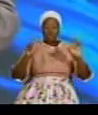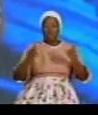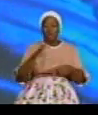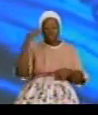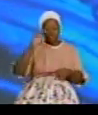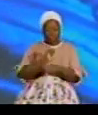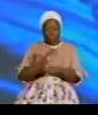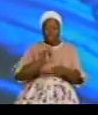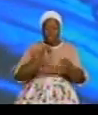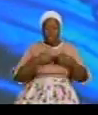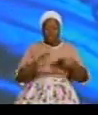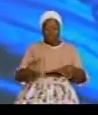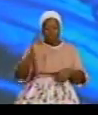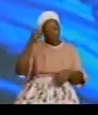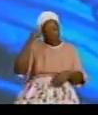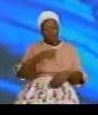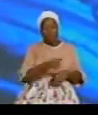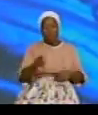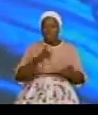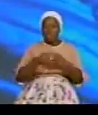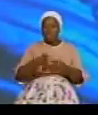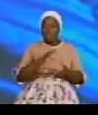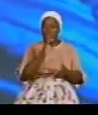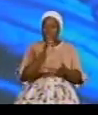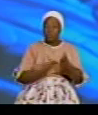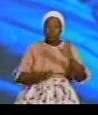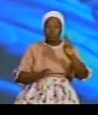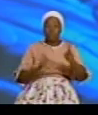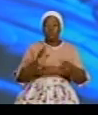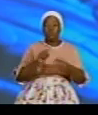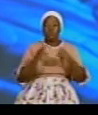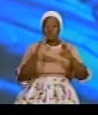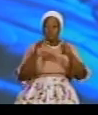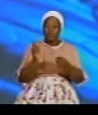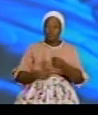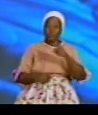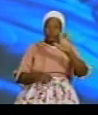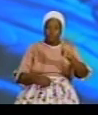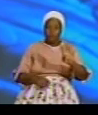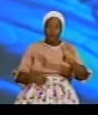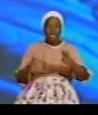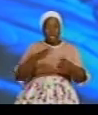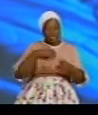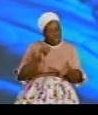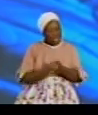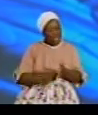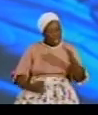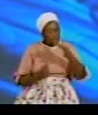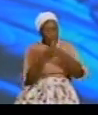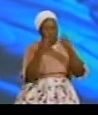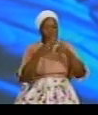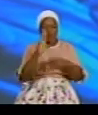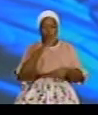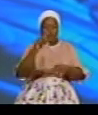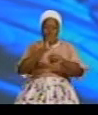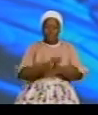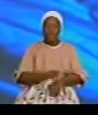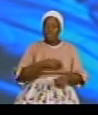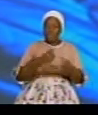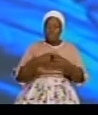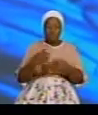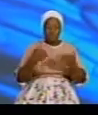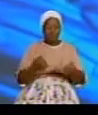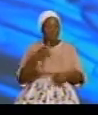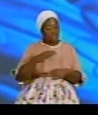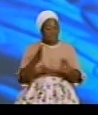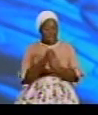13, verse 2, and all through verse 4. That appears to be tradition, that, you know, they take people from